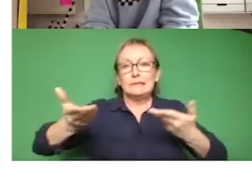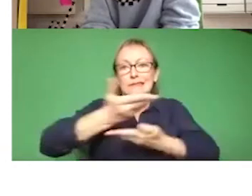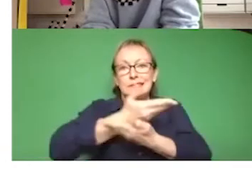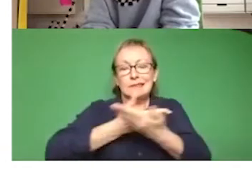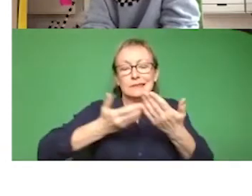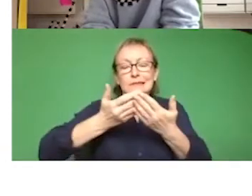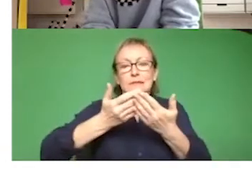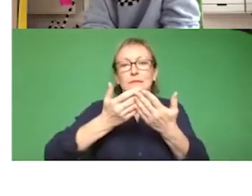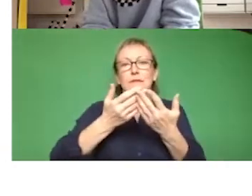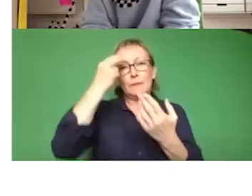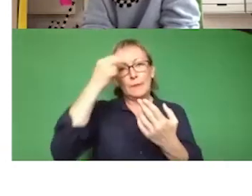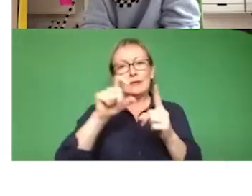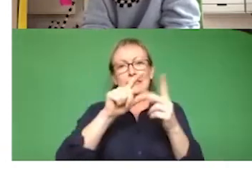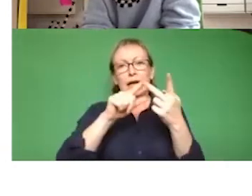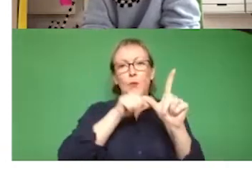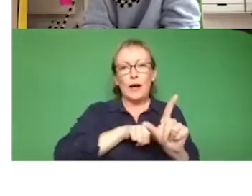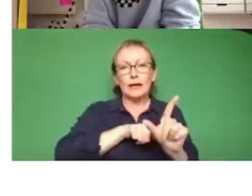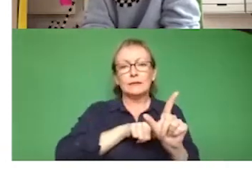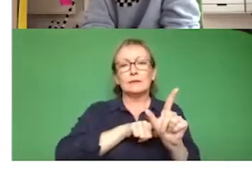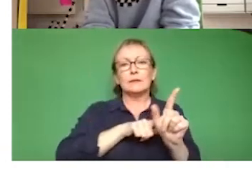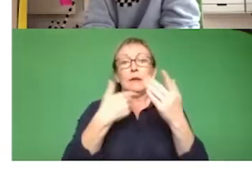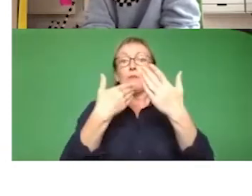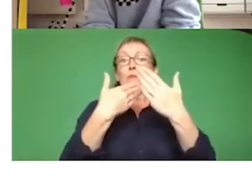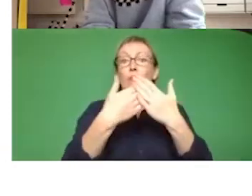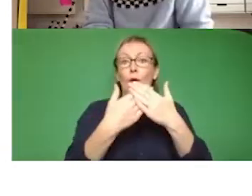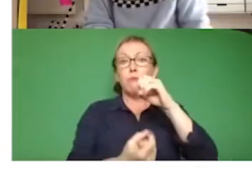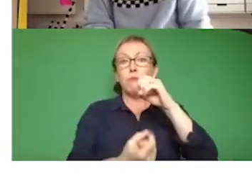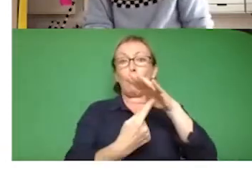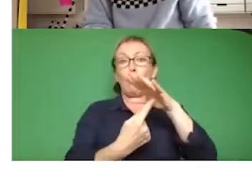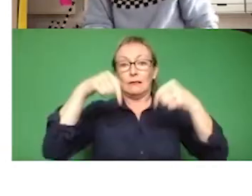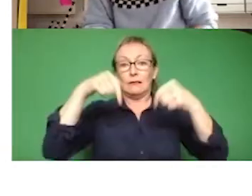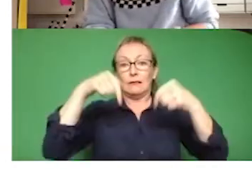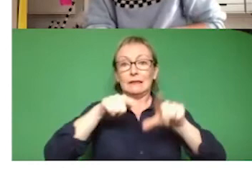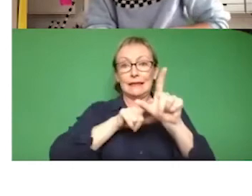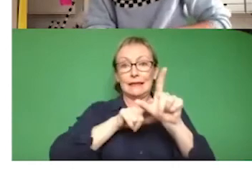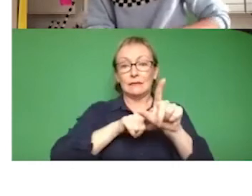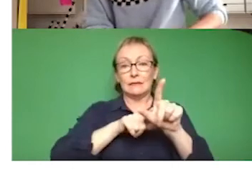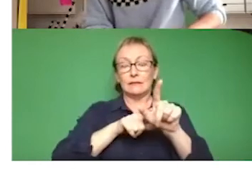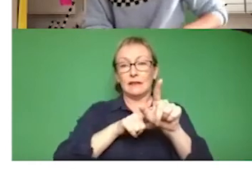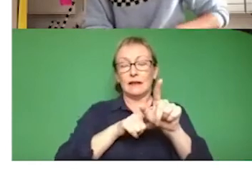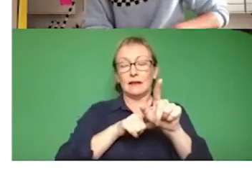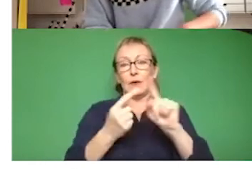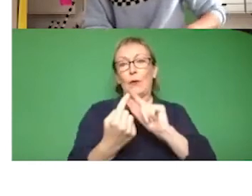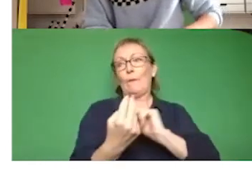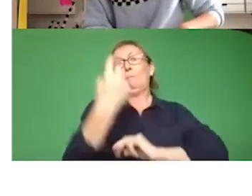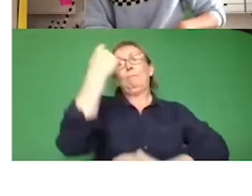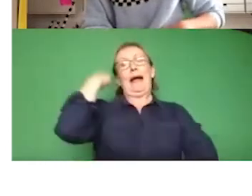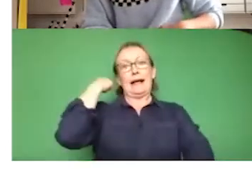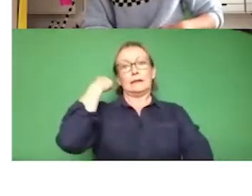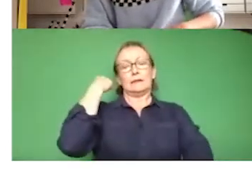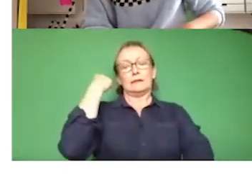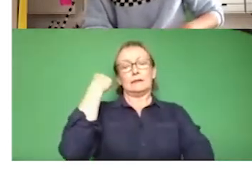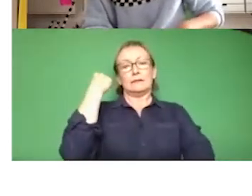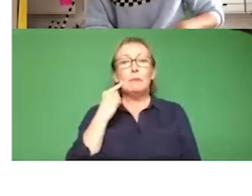think that exactly. that's been even more so important to us, and going back to roots really of mm-hmm. really enjoying